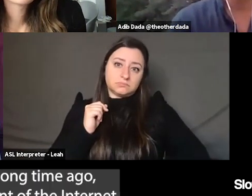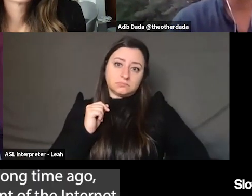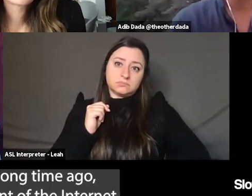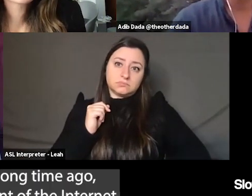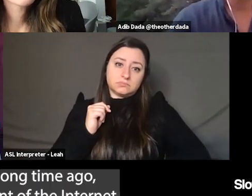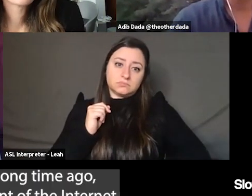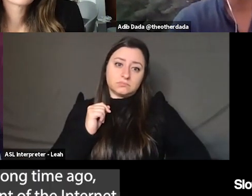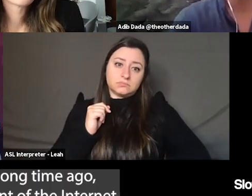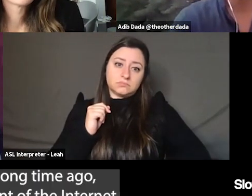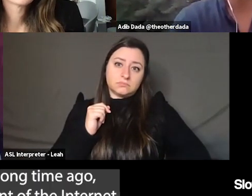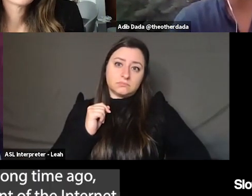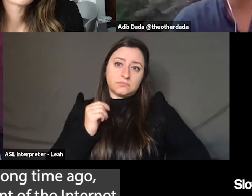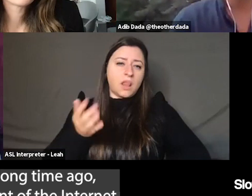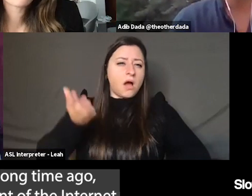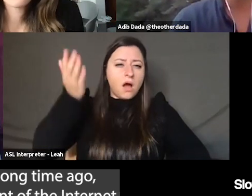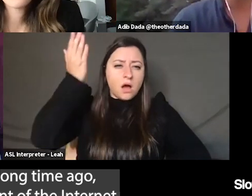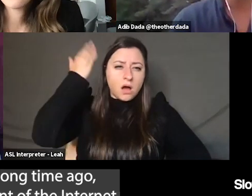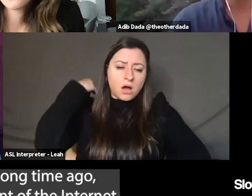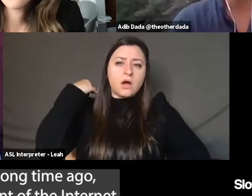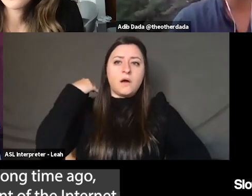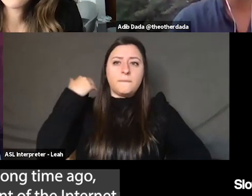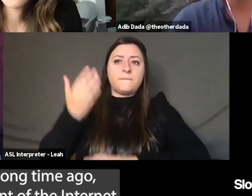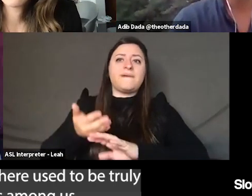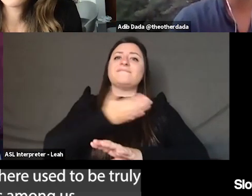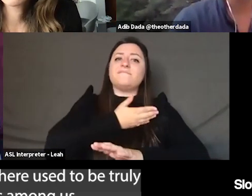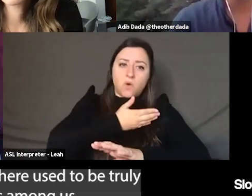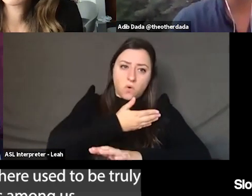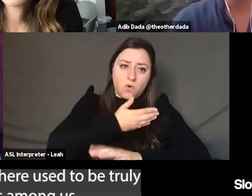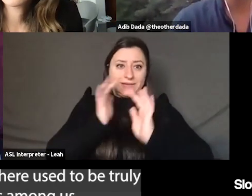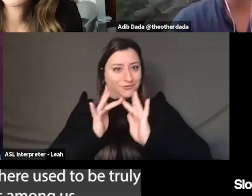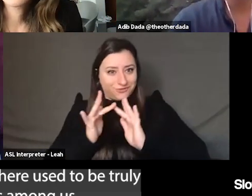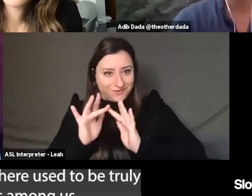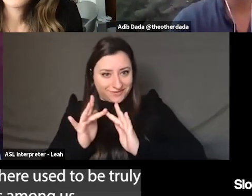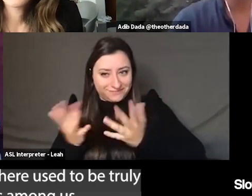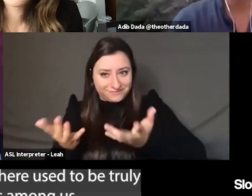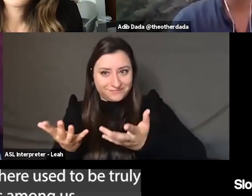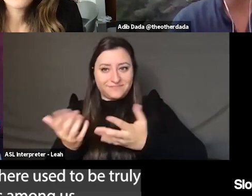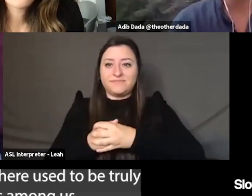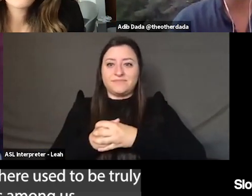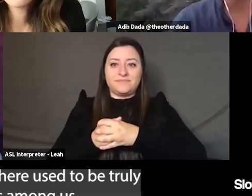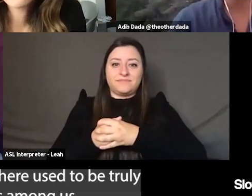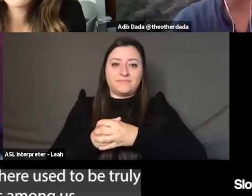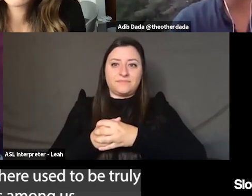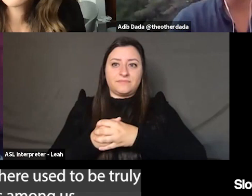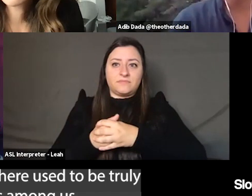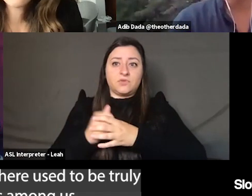You know, a long time ago, before the advent of the internet, we used to be there used to be truly